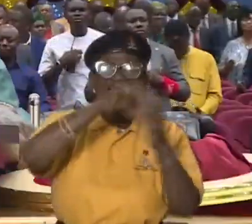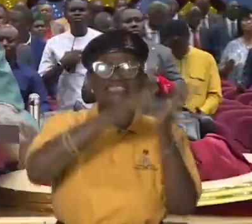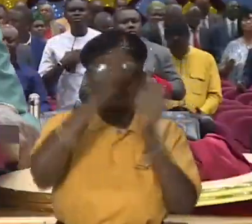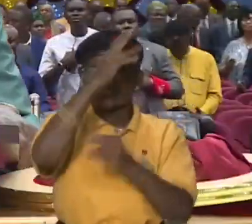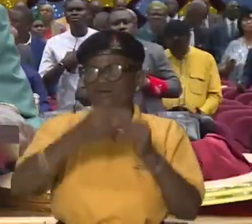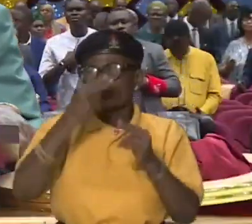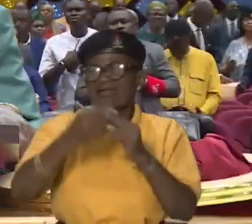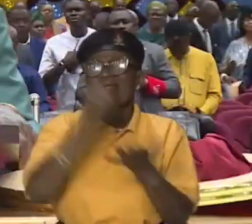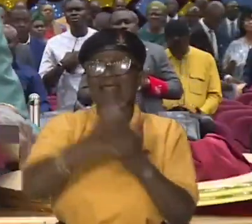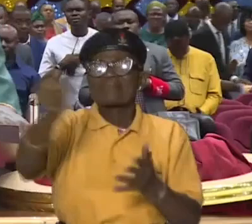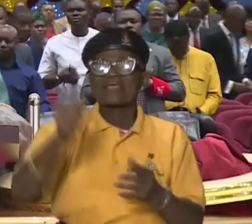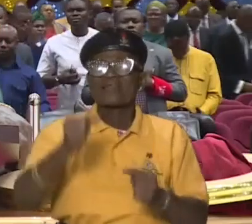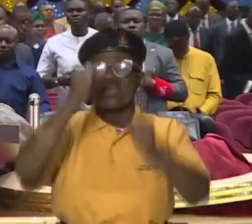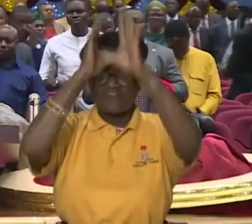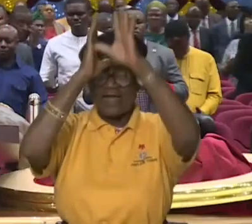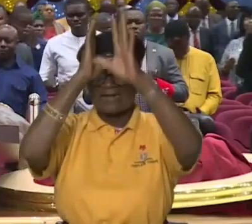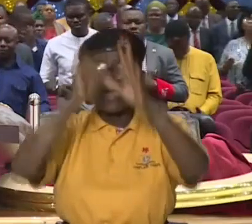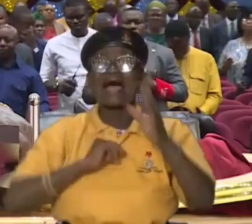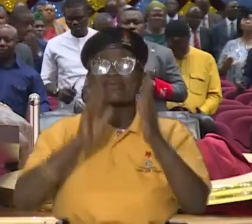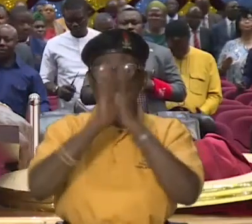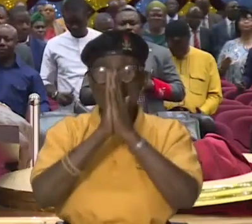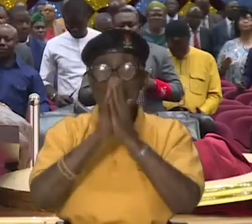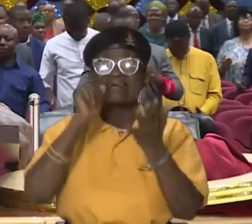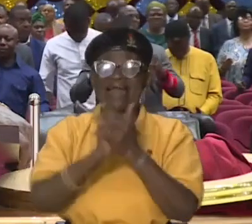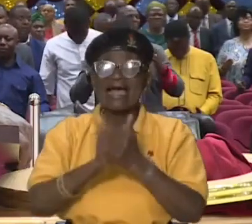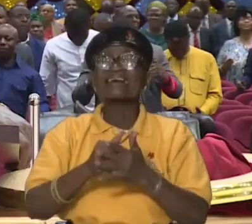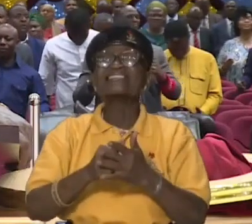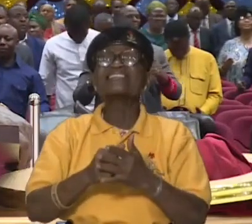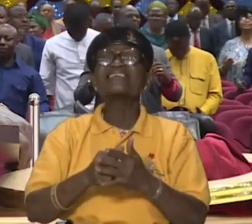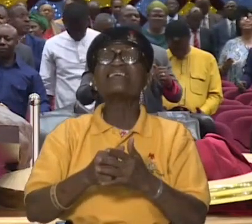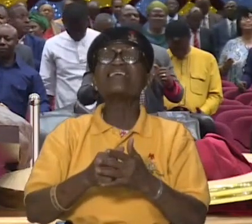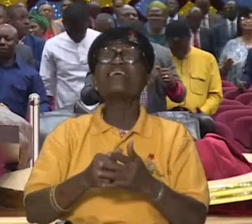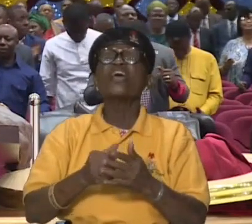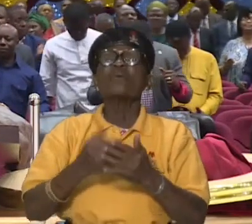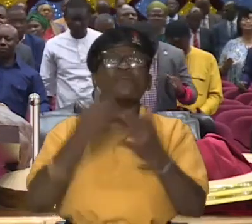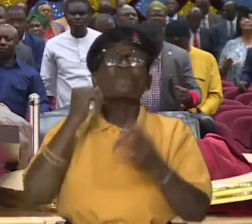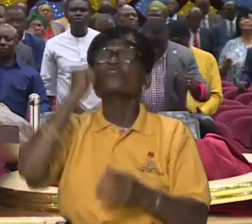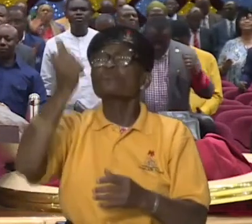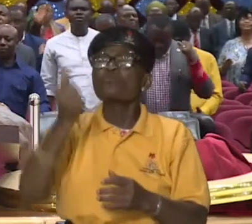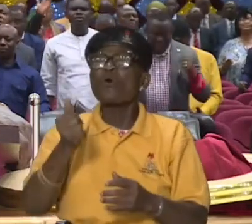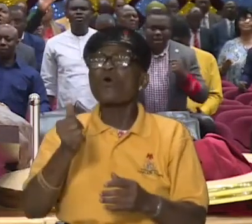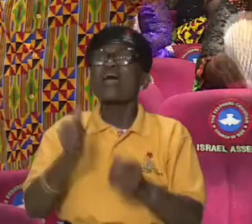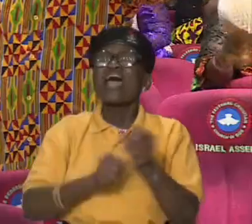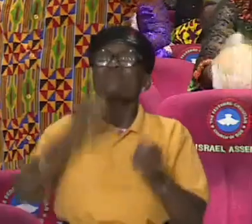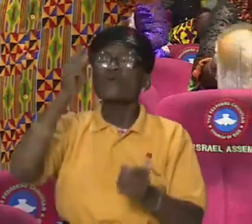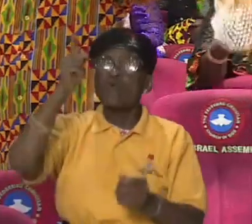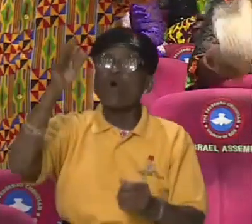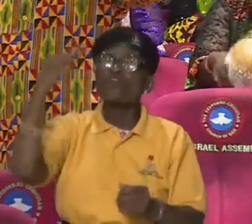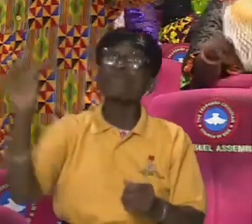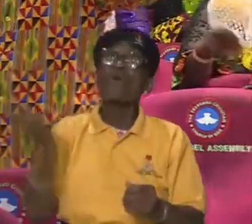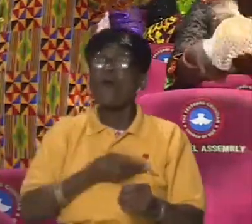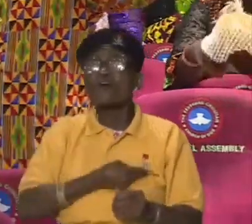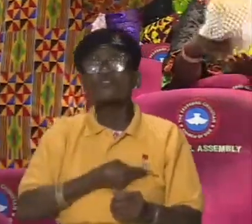Father, I pray that before your children gather tomorrow, each and every one of us will have new testimonies.